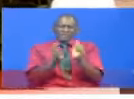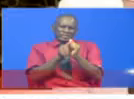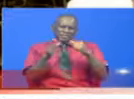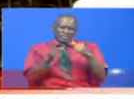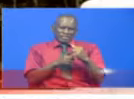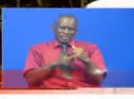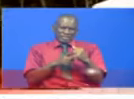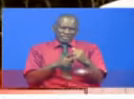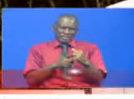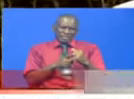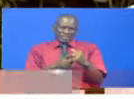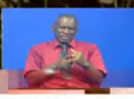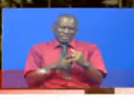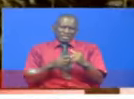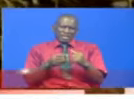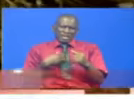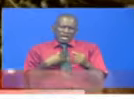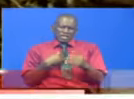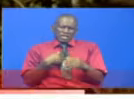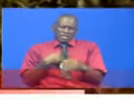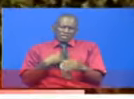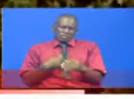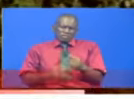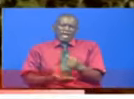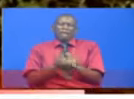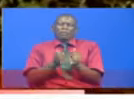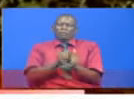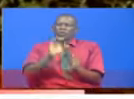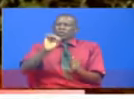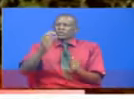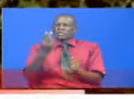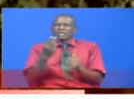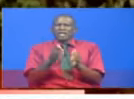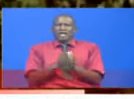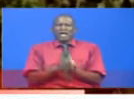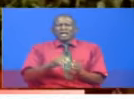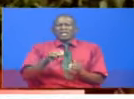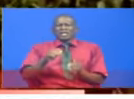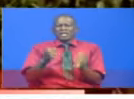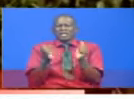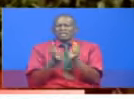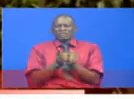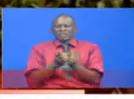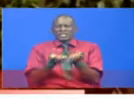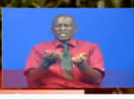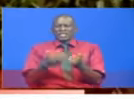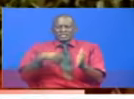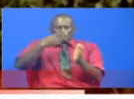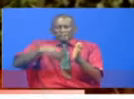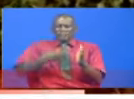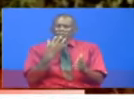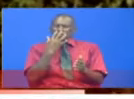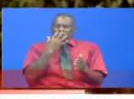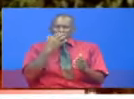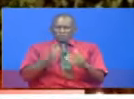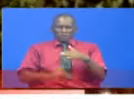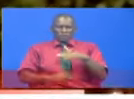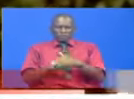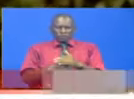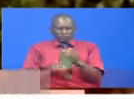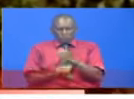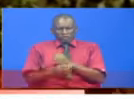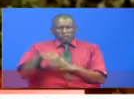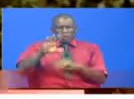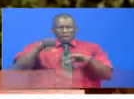on supplemental oxygen, and 11 requiring ventilatory support. Maybe to expand more on